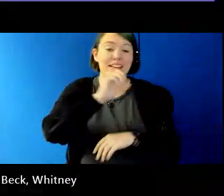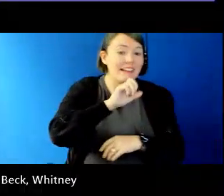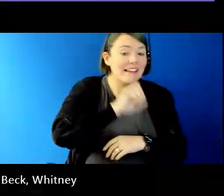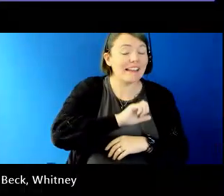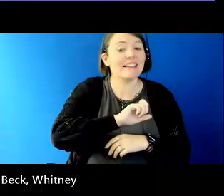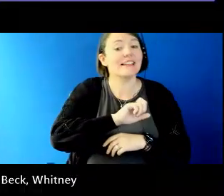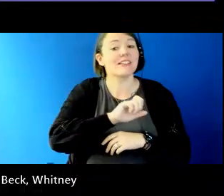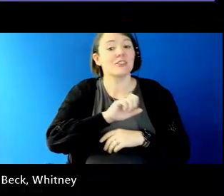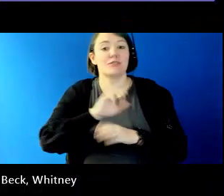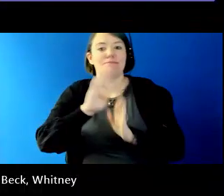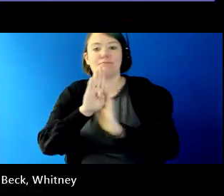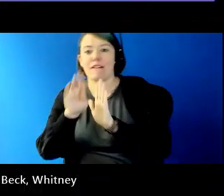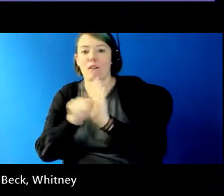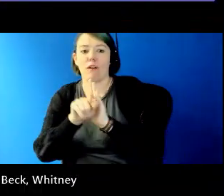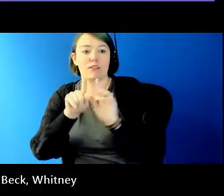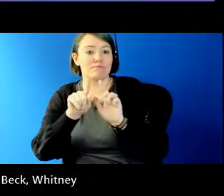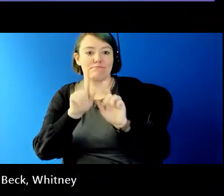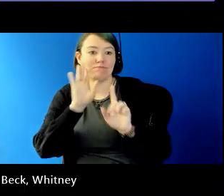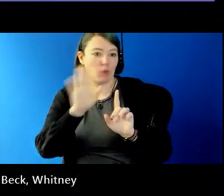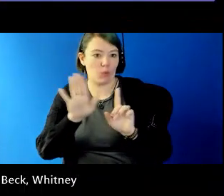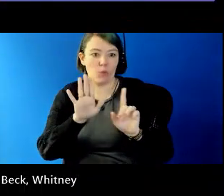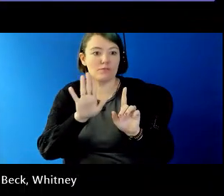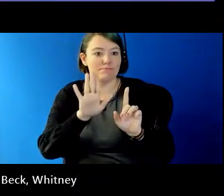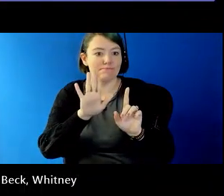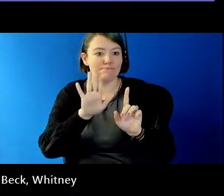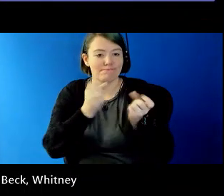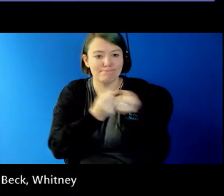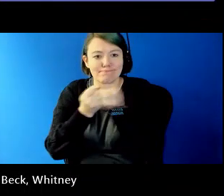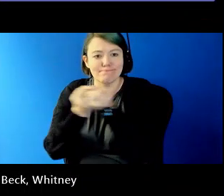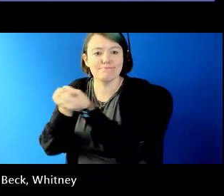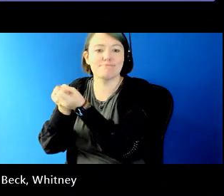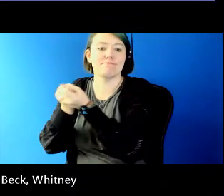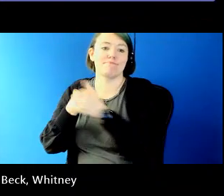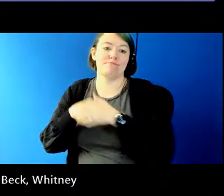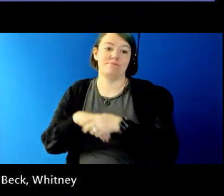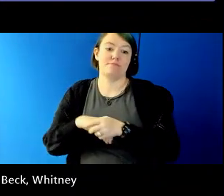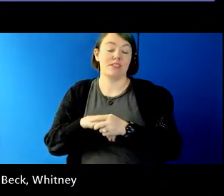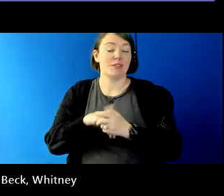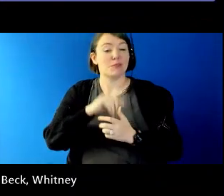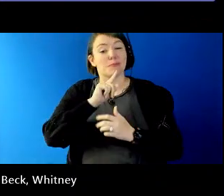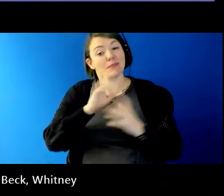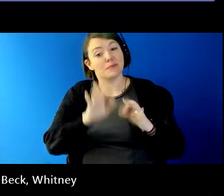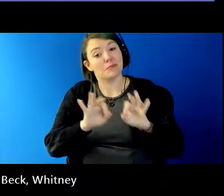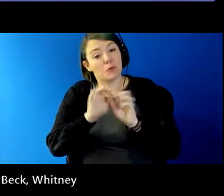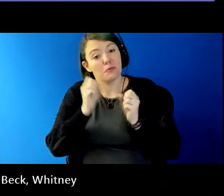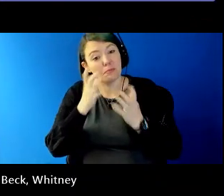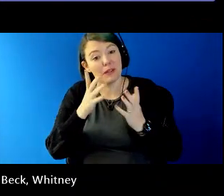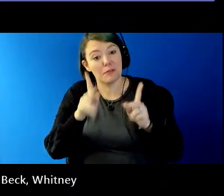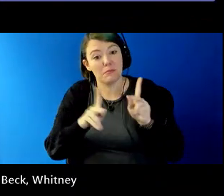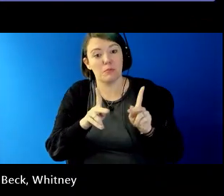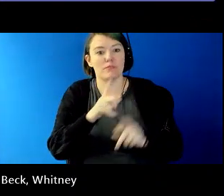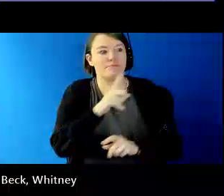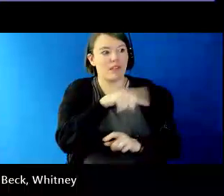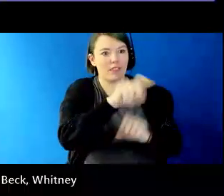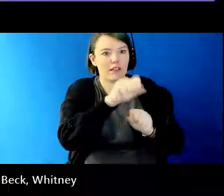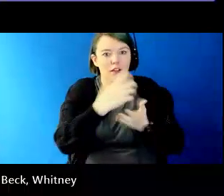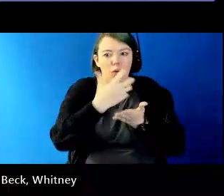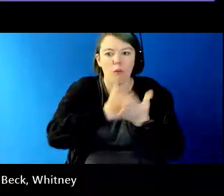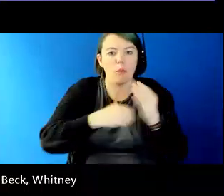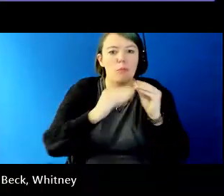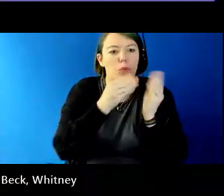to also take on more hours, to be able to take that bonus, take that higher wage, and put it into their stable account. So it's